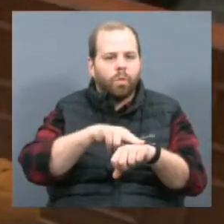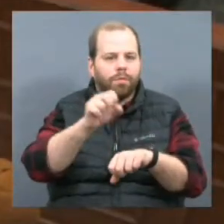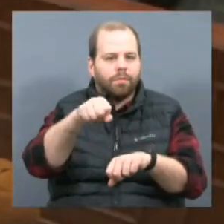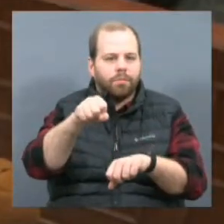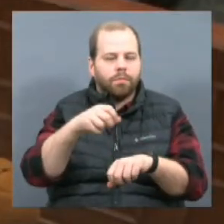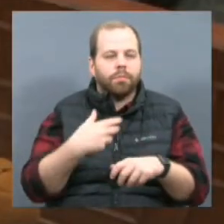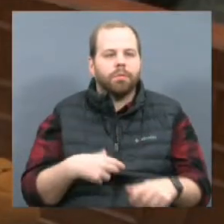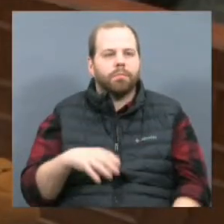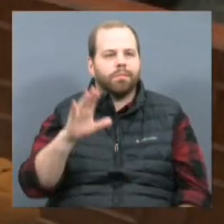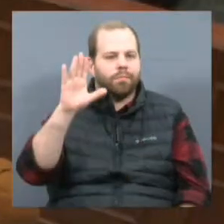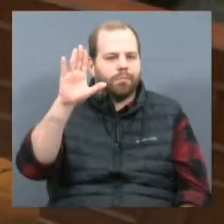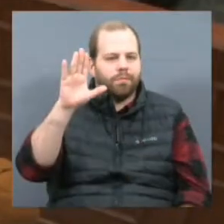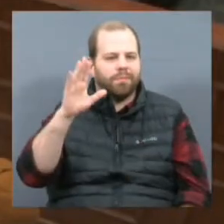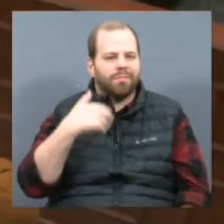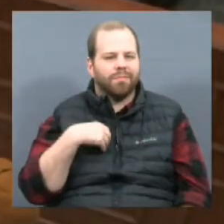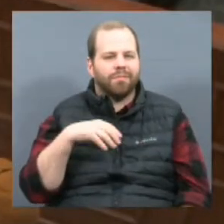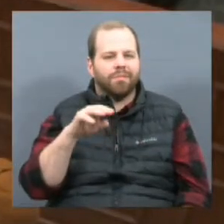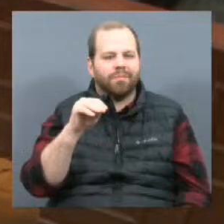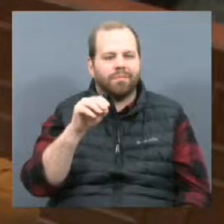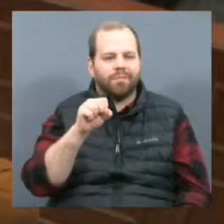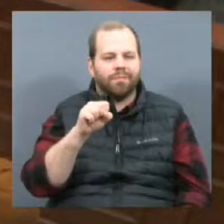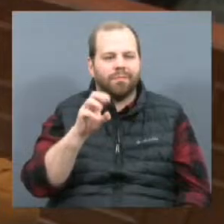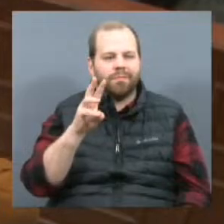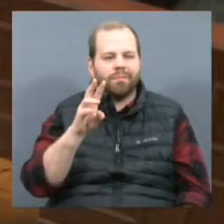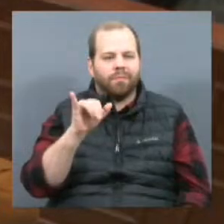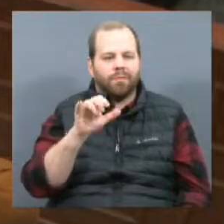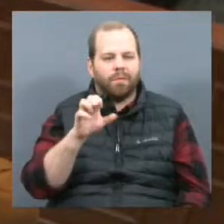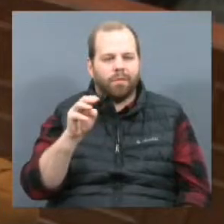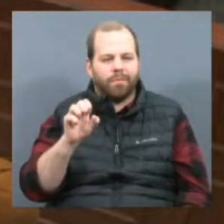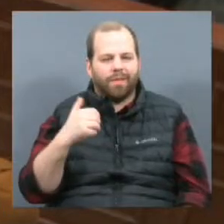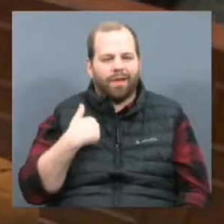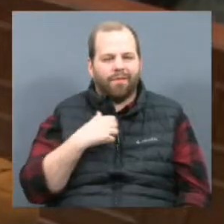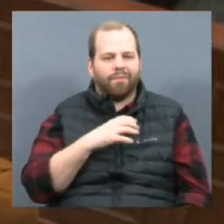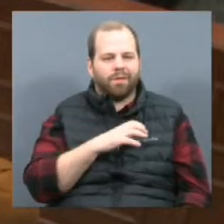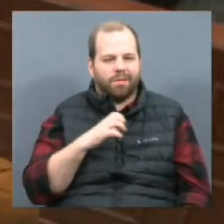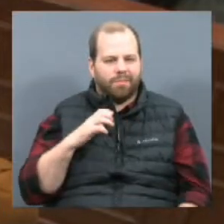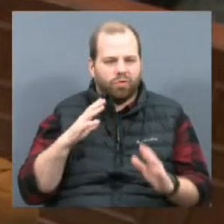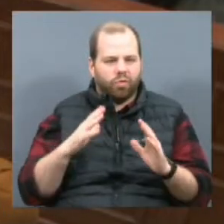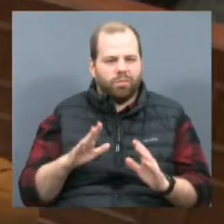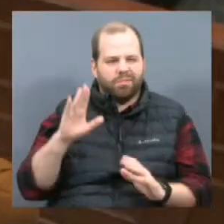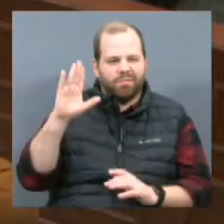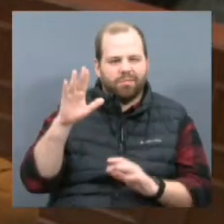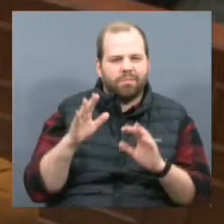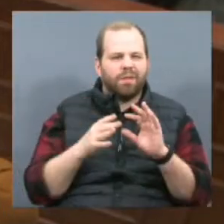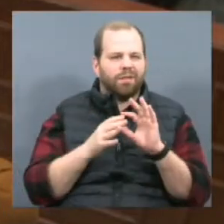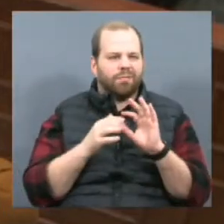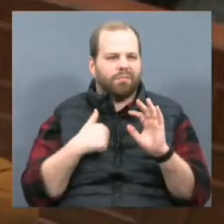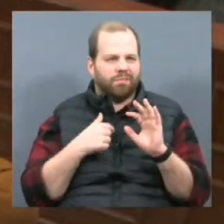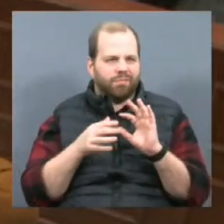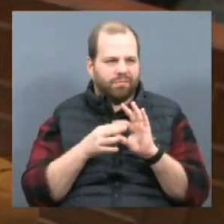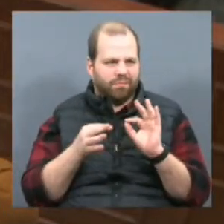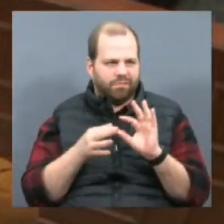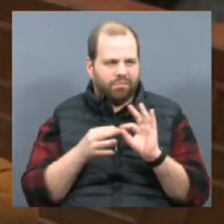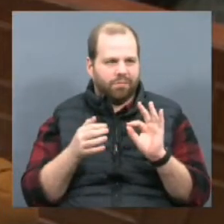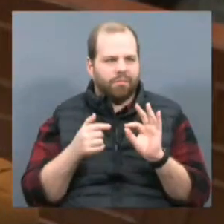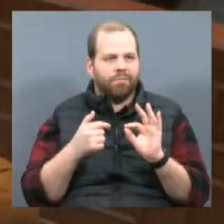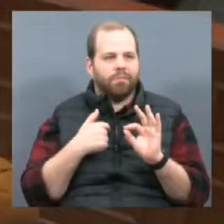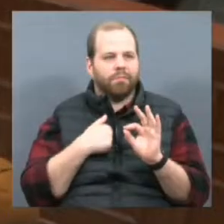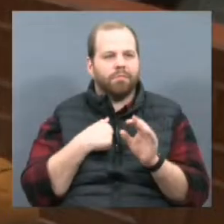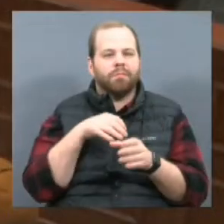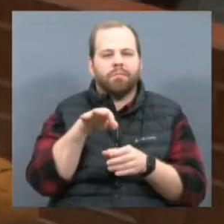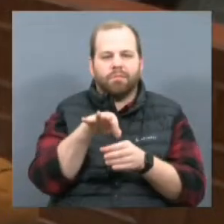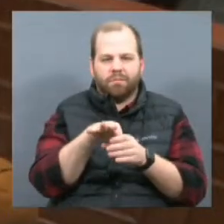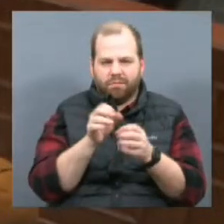Ms. Williams? Yes. Let me interject here. I got a commissioner that has a question or comment. Yes. Well, I just have a comment, and I'm going to vote in